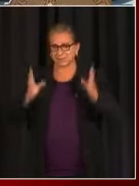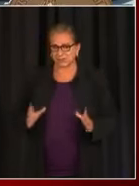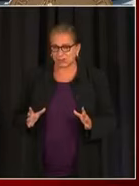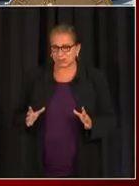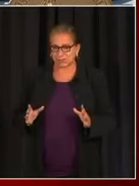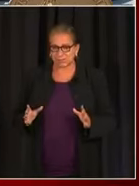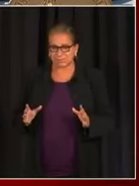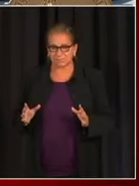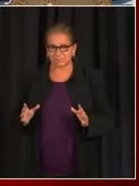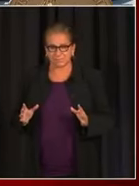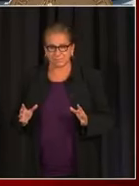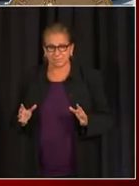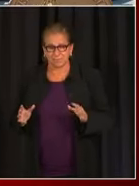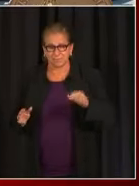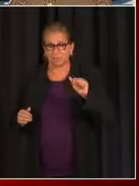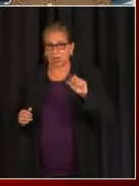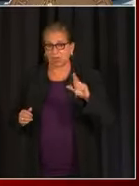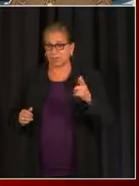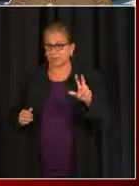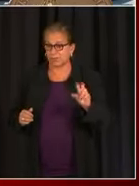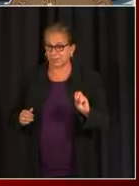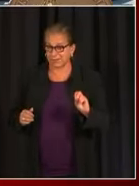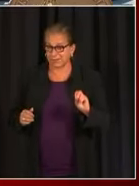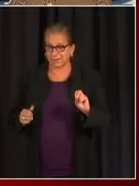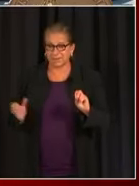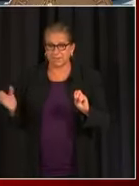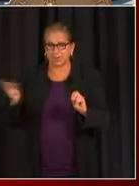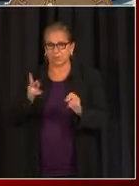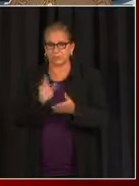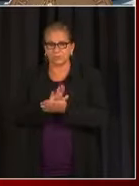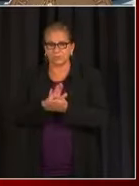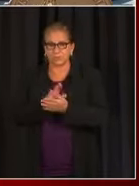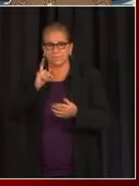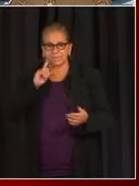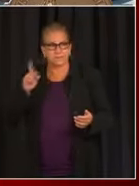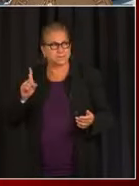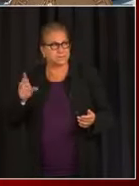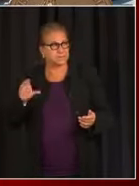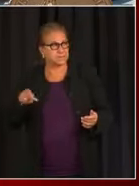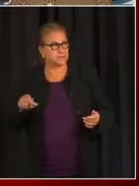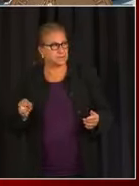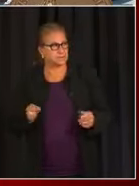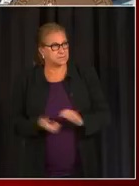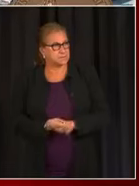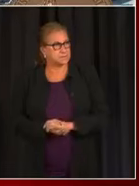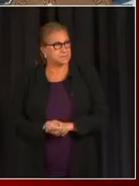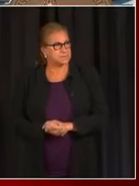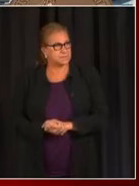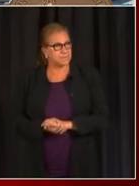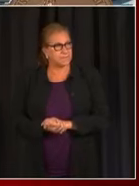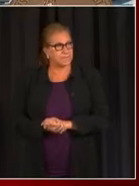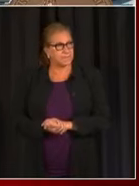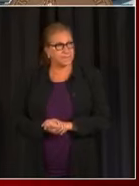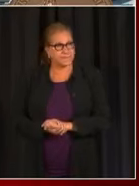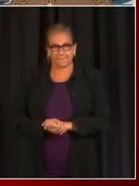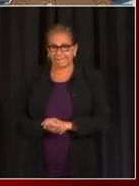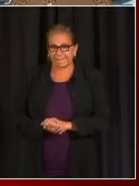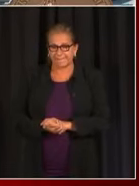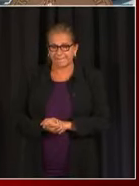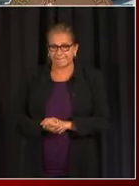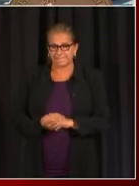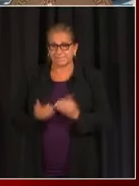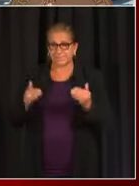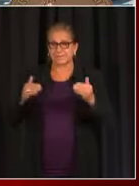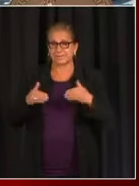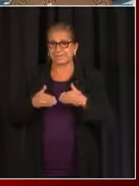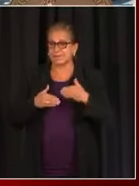DCPS. And September 2nd is the first day of pre-K at DCPS. So please keep those dates in